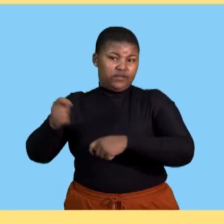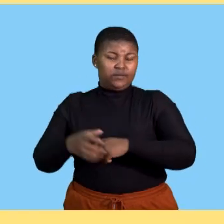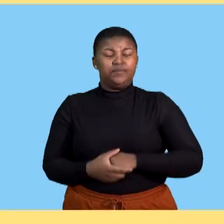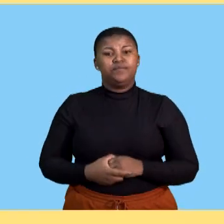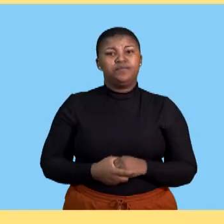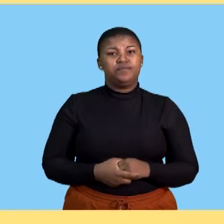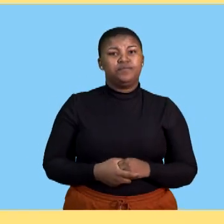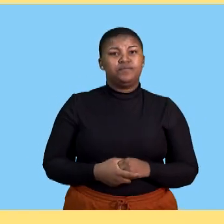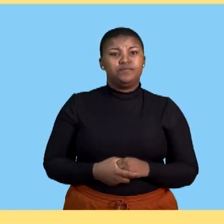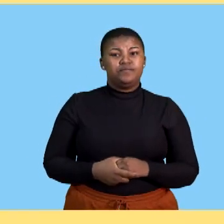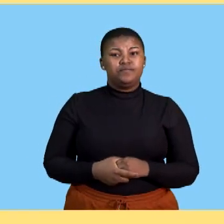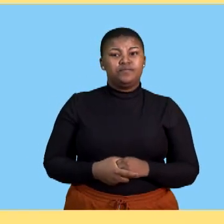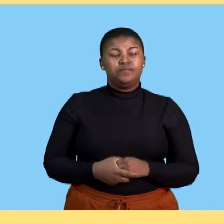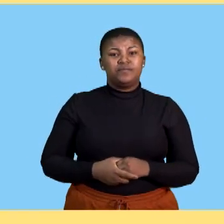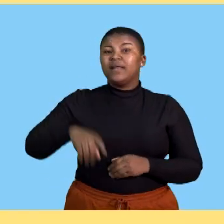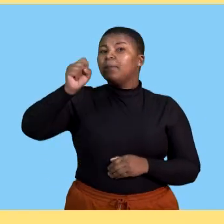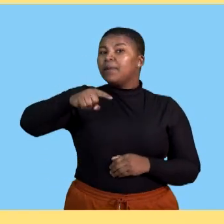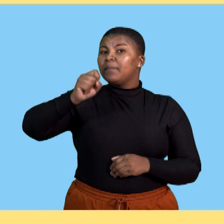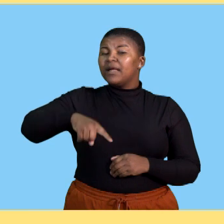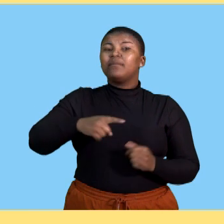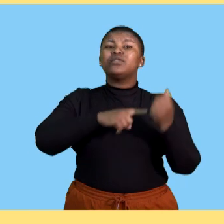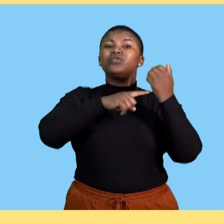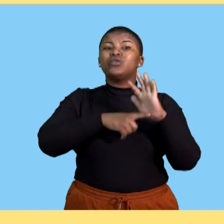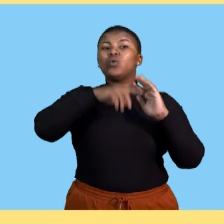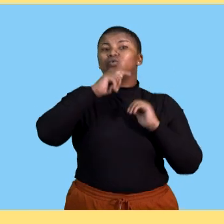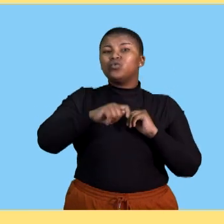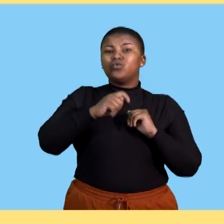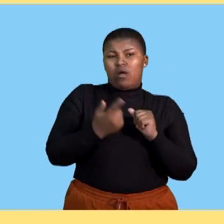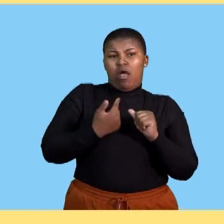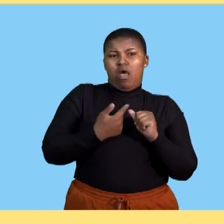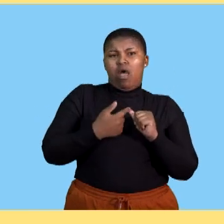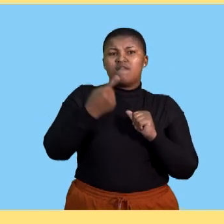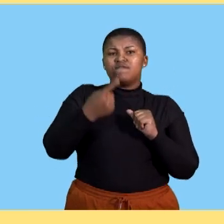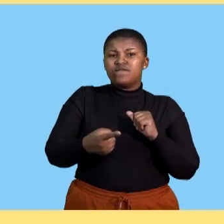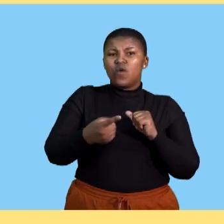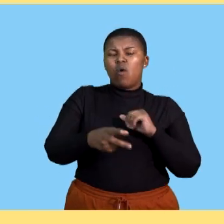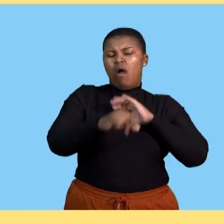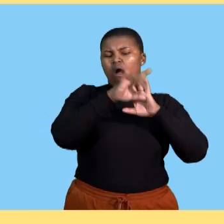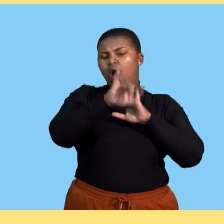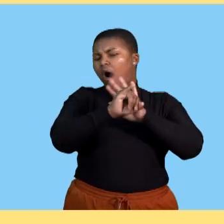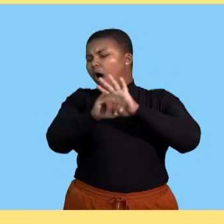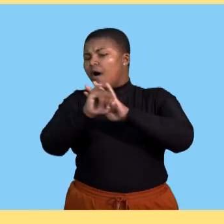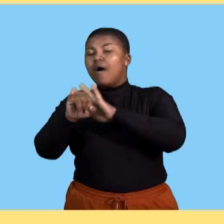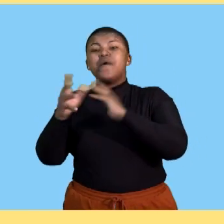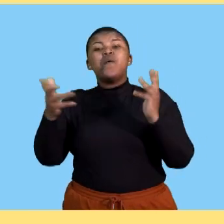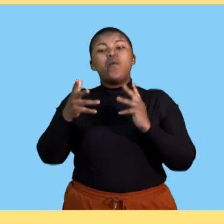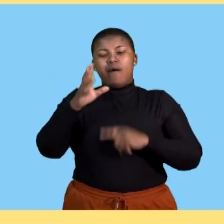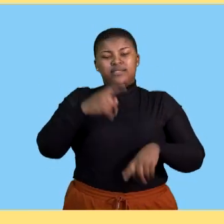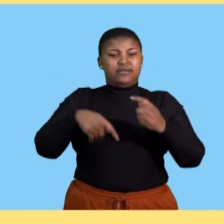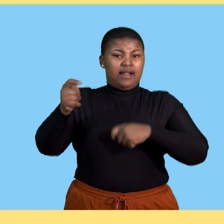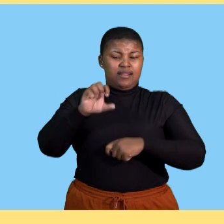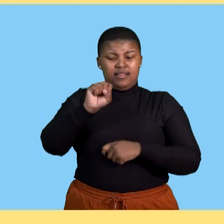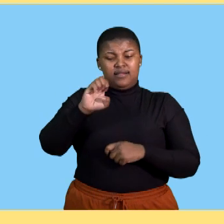on sales. This is a financial indicator that calculates the percentage of gross profit on